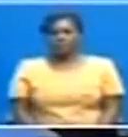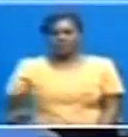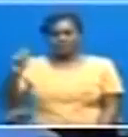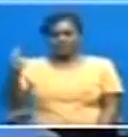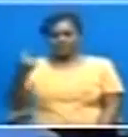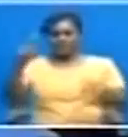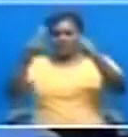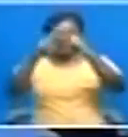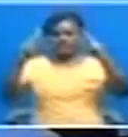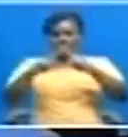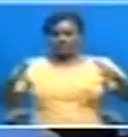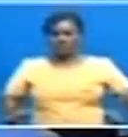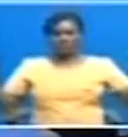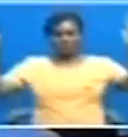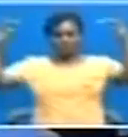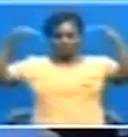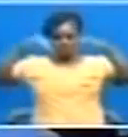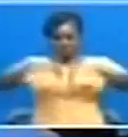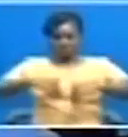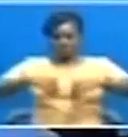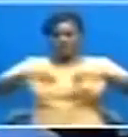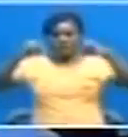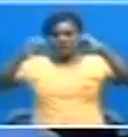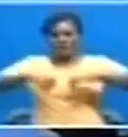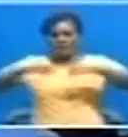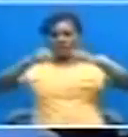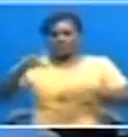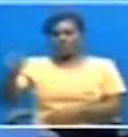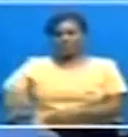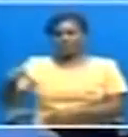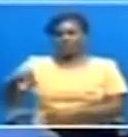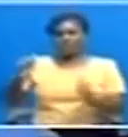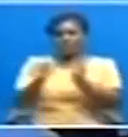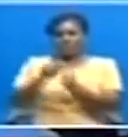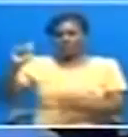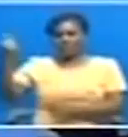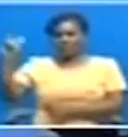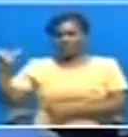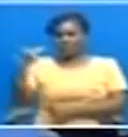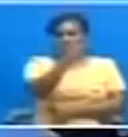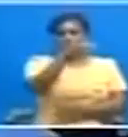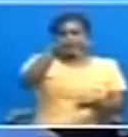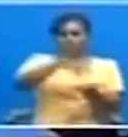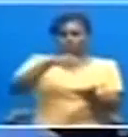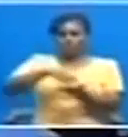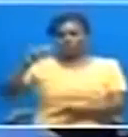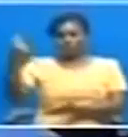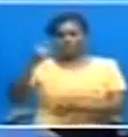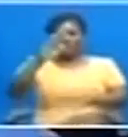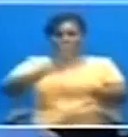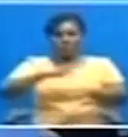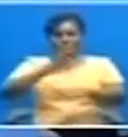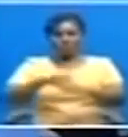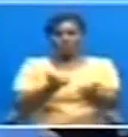Kenya International Conference has signed a joint marketing deal with Kenya Airways to position Kenya as a favorable